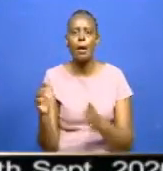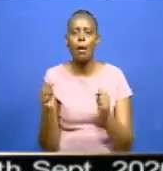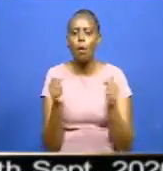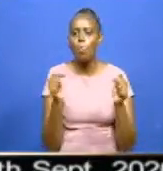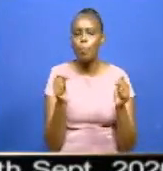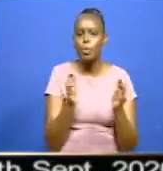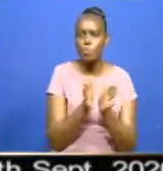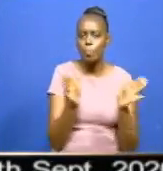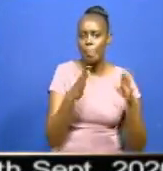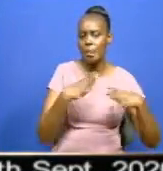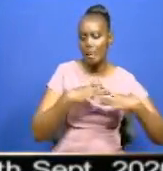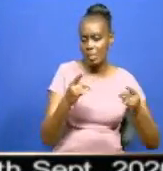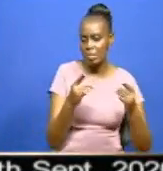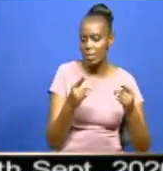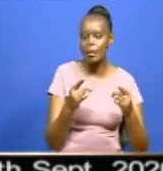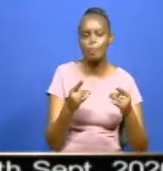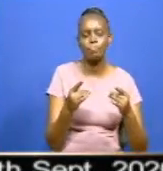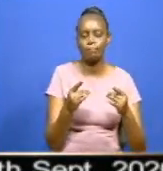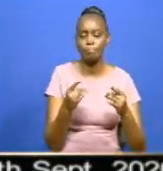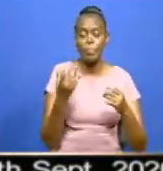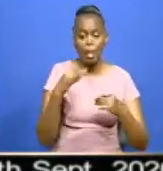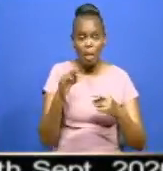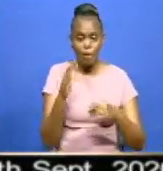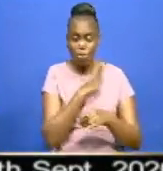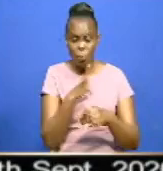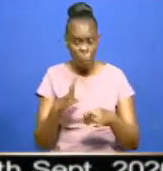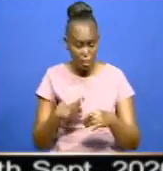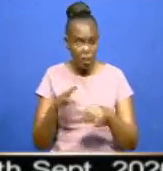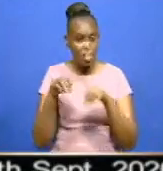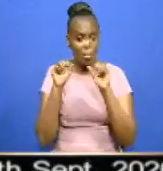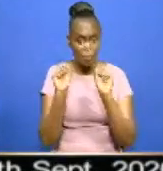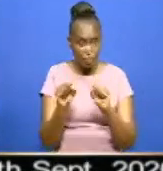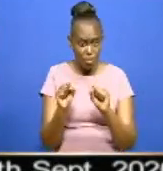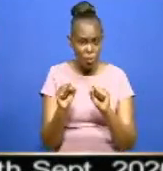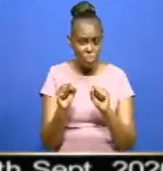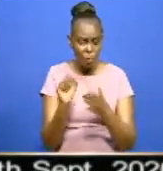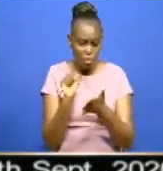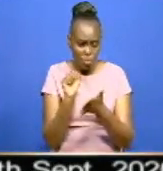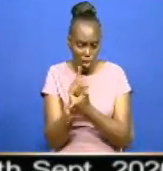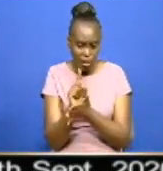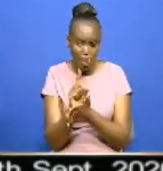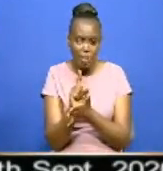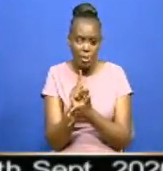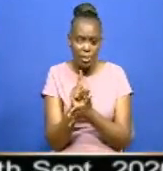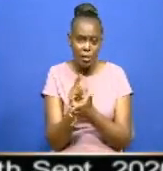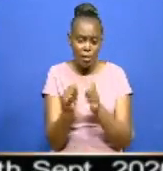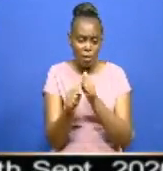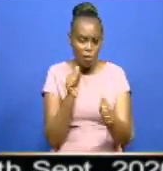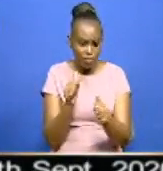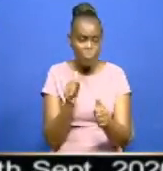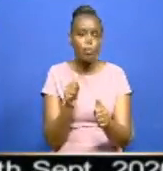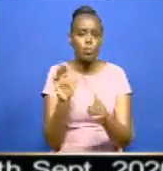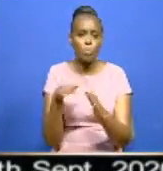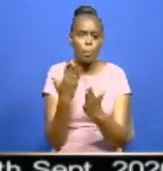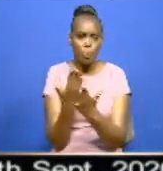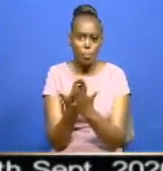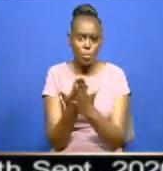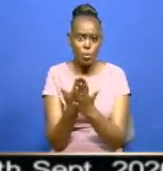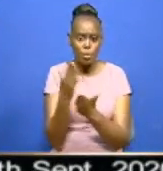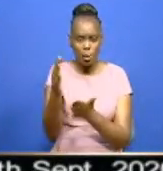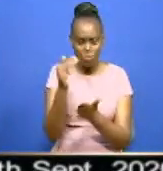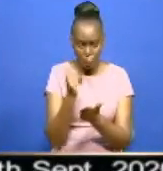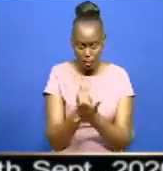the public interest? And so if this committee could reject appointment or proposed a